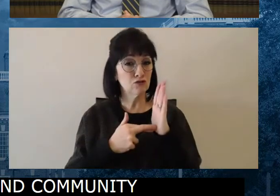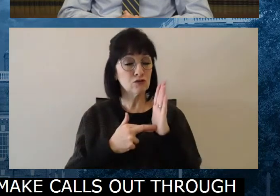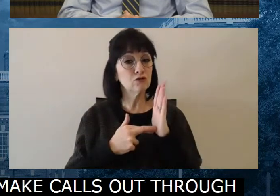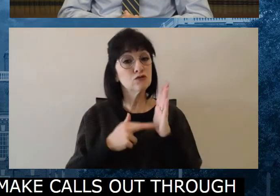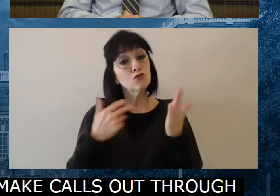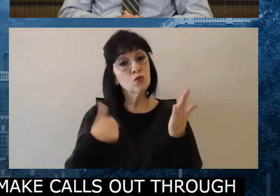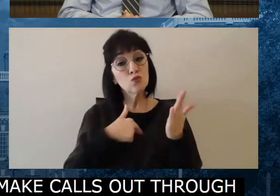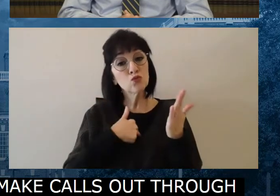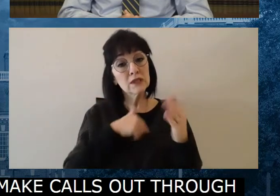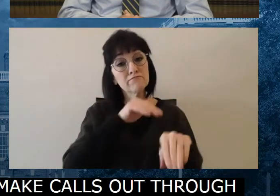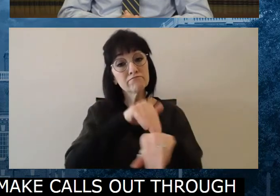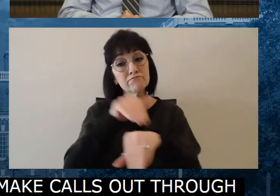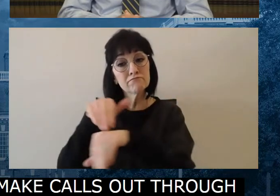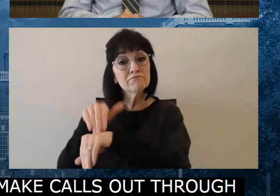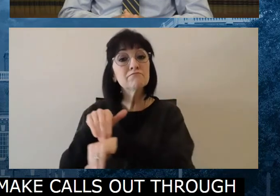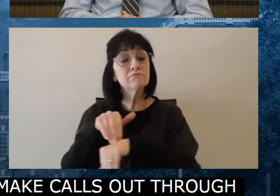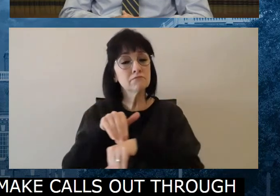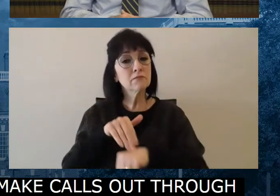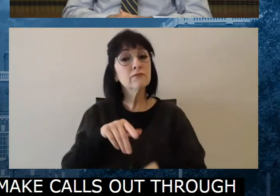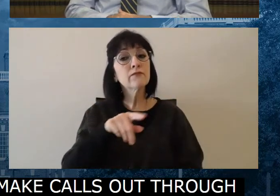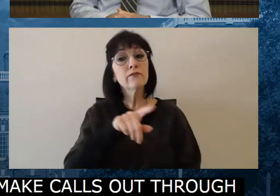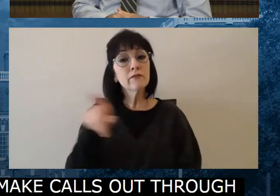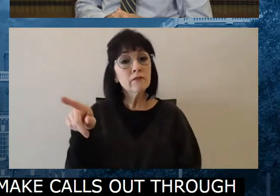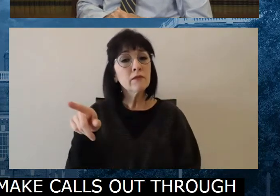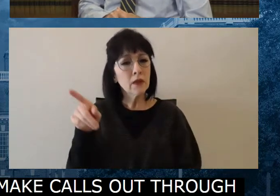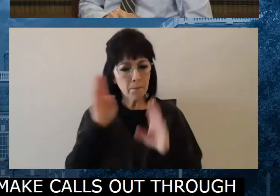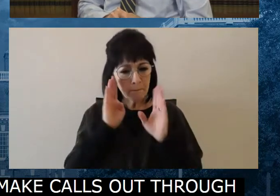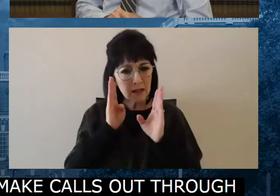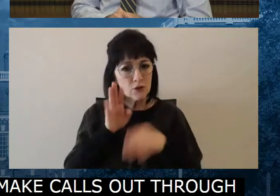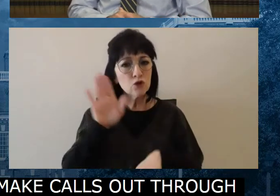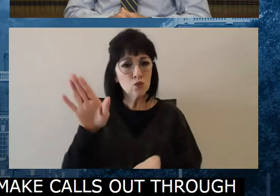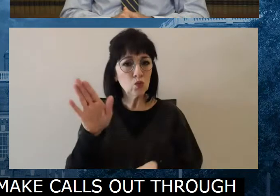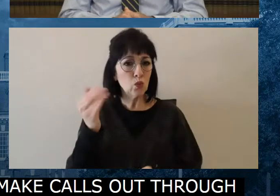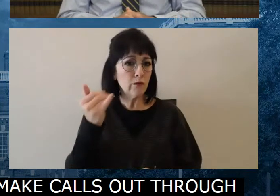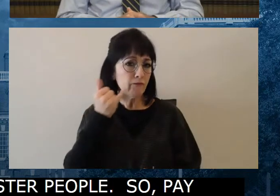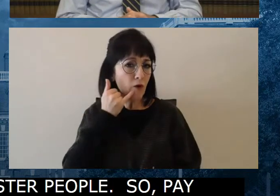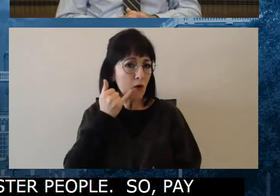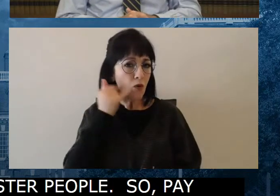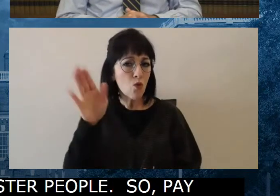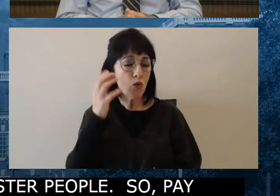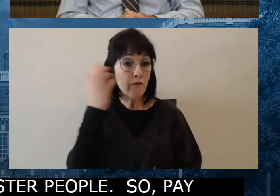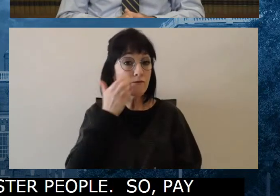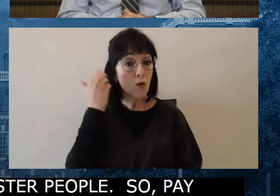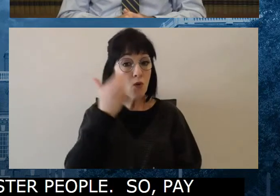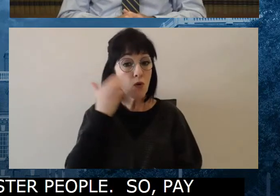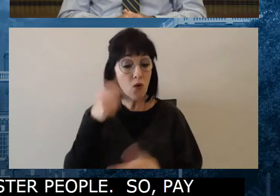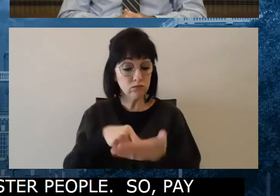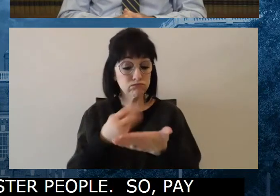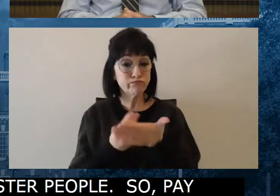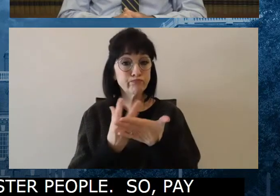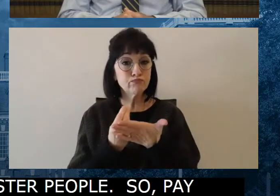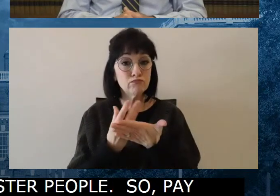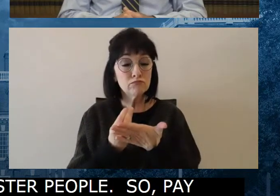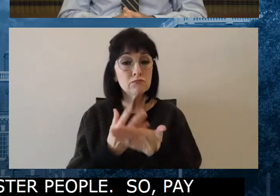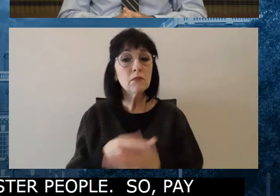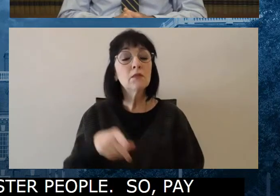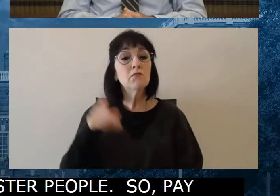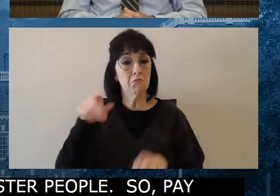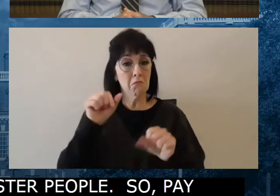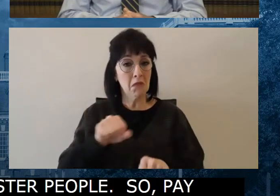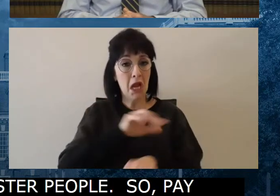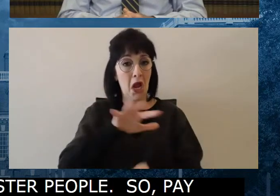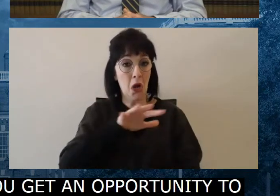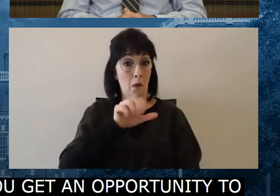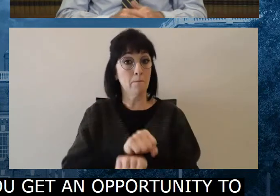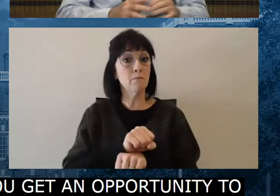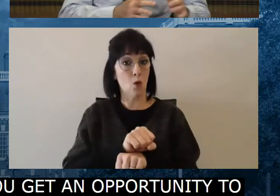and when you get an opportunity to get an appointment to get a vaccine locally, we would encourage you to take advantage